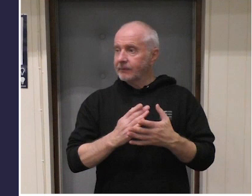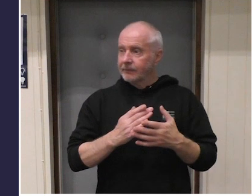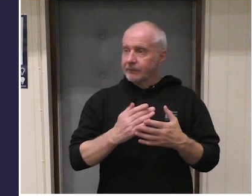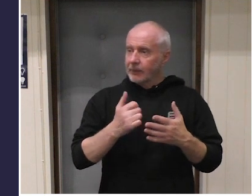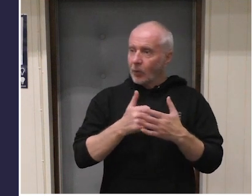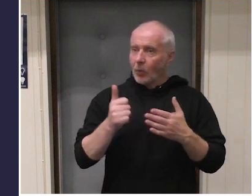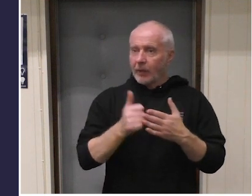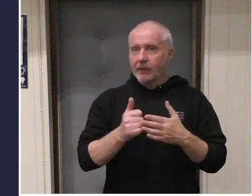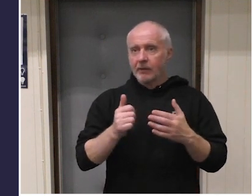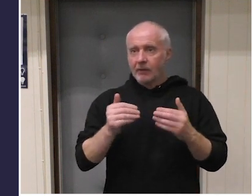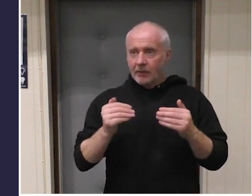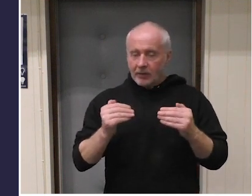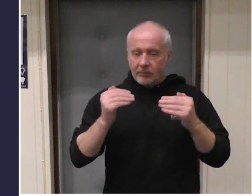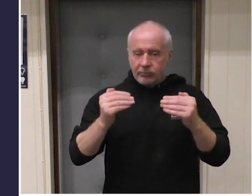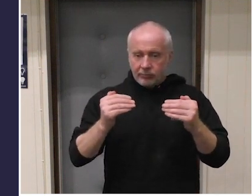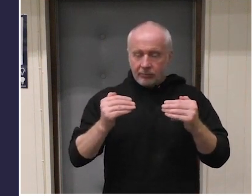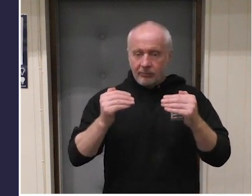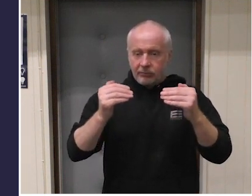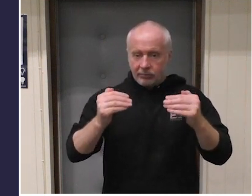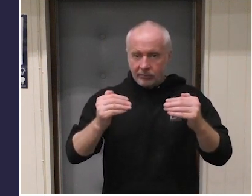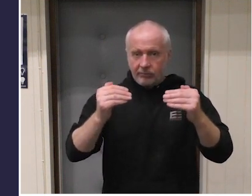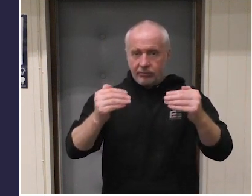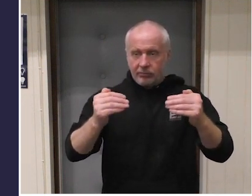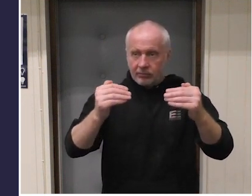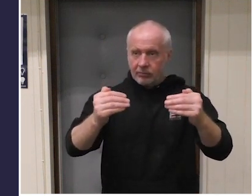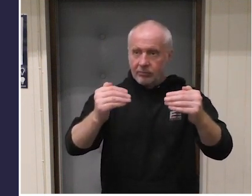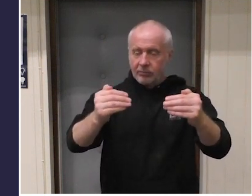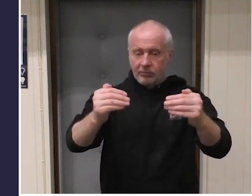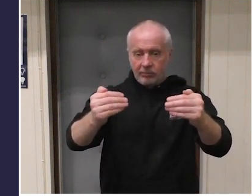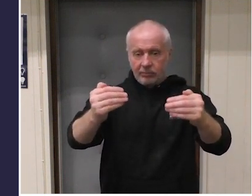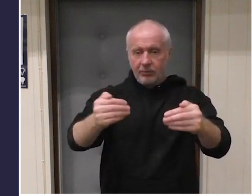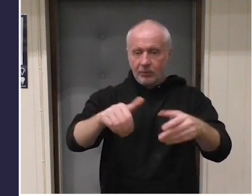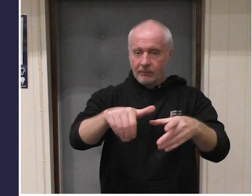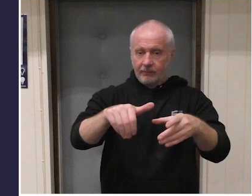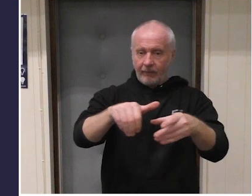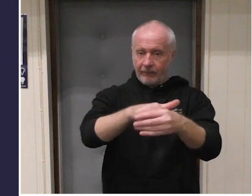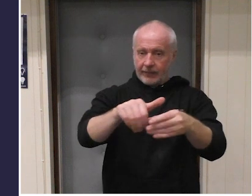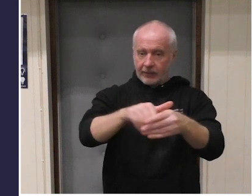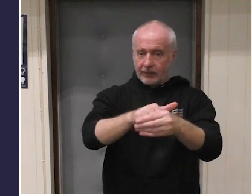optimizing and taking us towards more and more fit